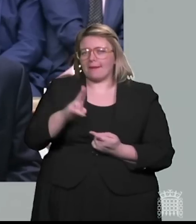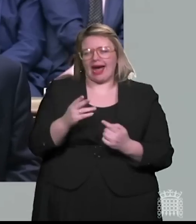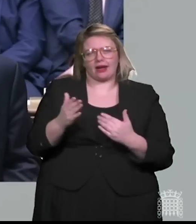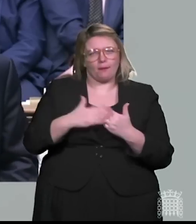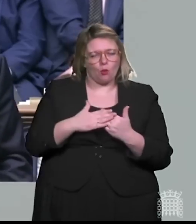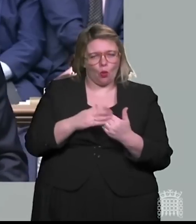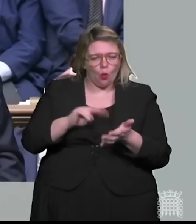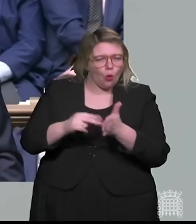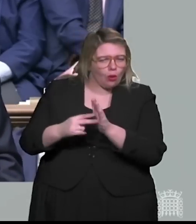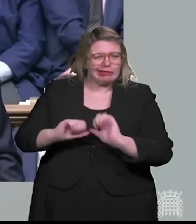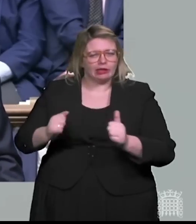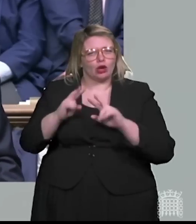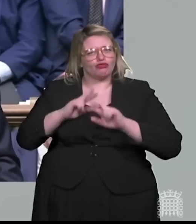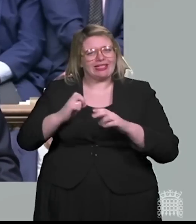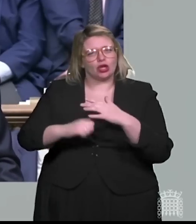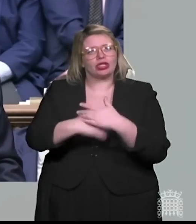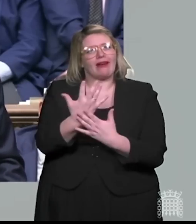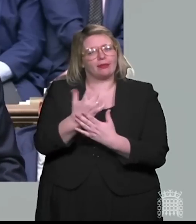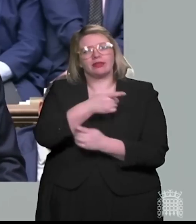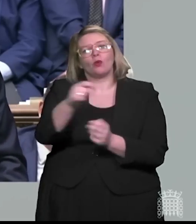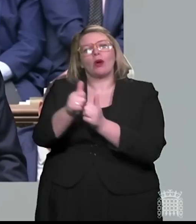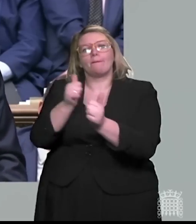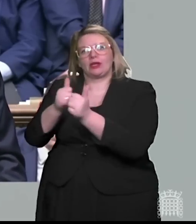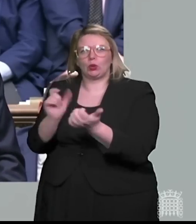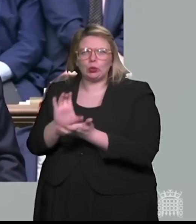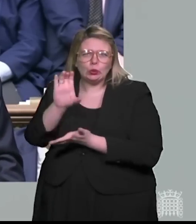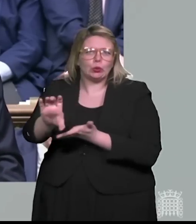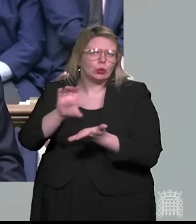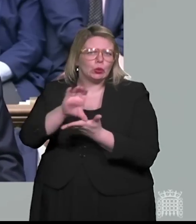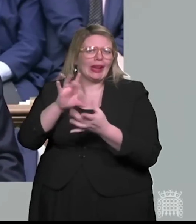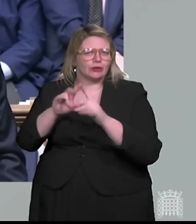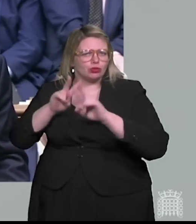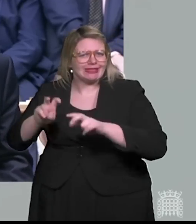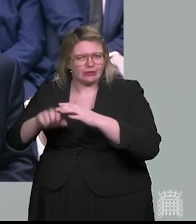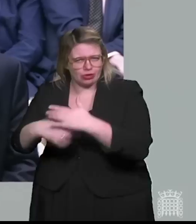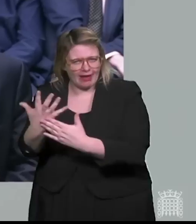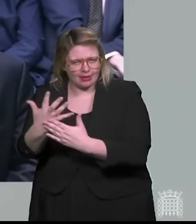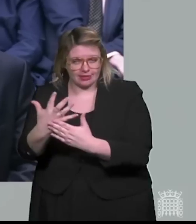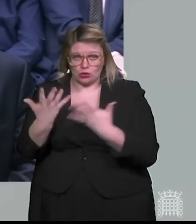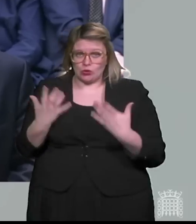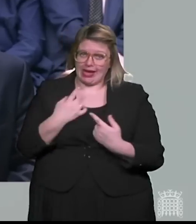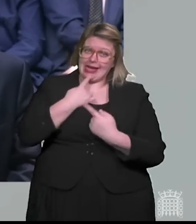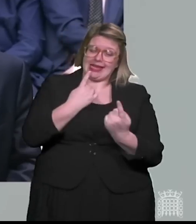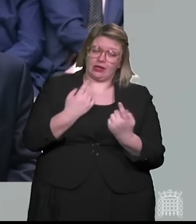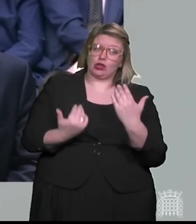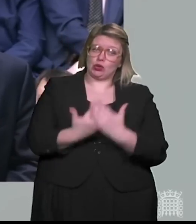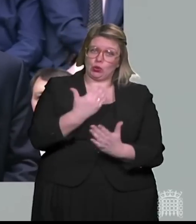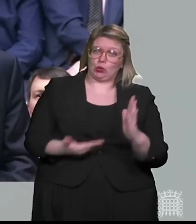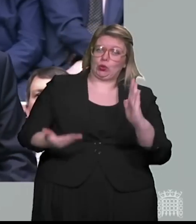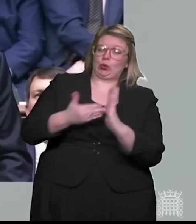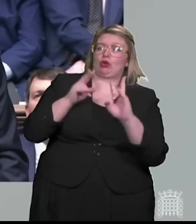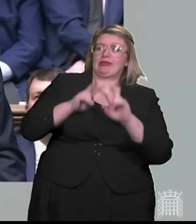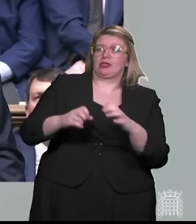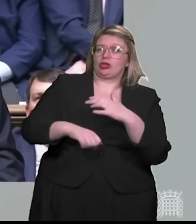credit scheme for smaller research-intensive companies. So today, I'm introducing an enhanced credit, which means that